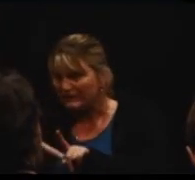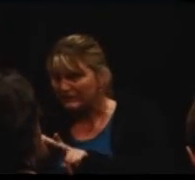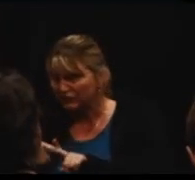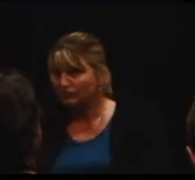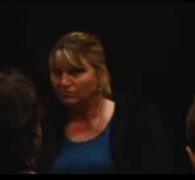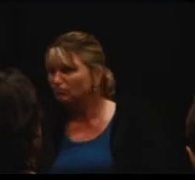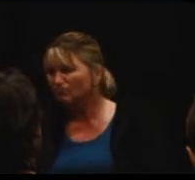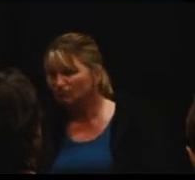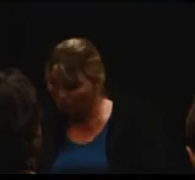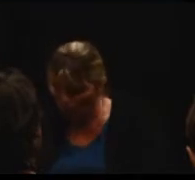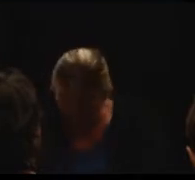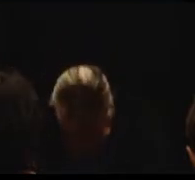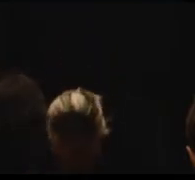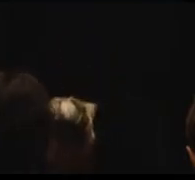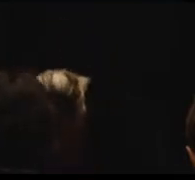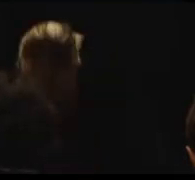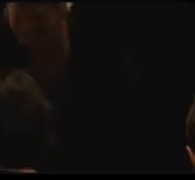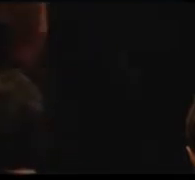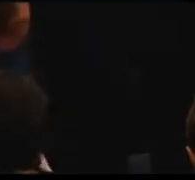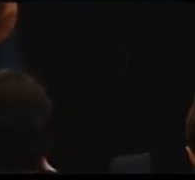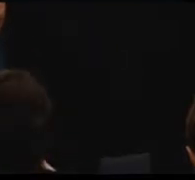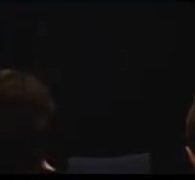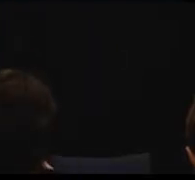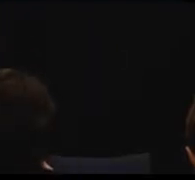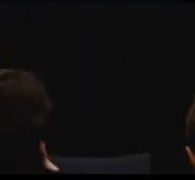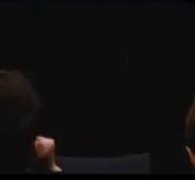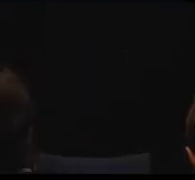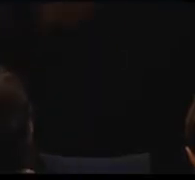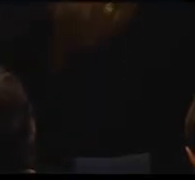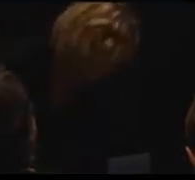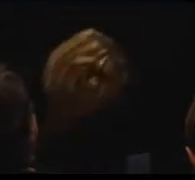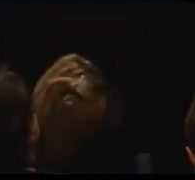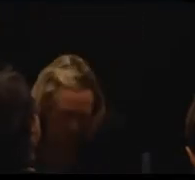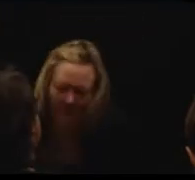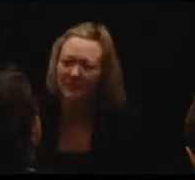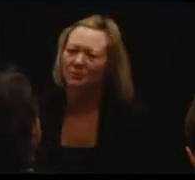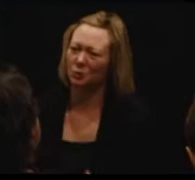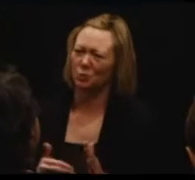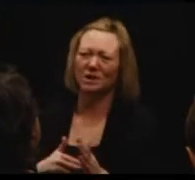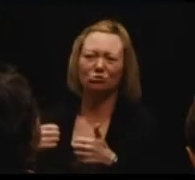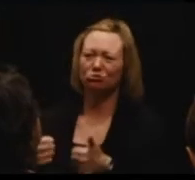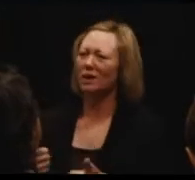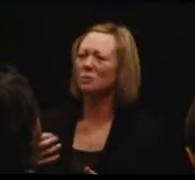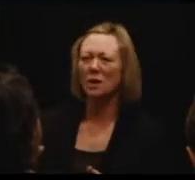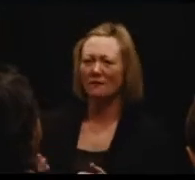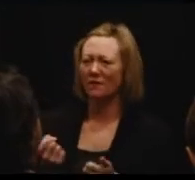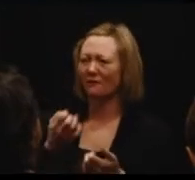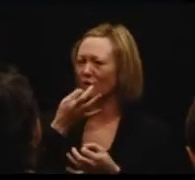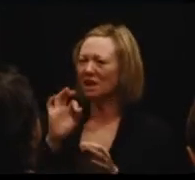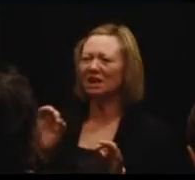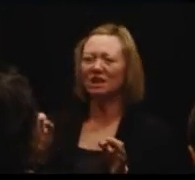a free trade area in New Zealand of, you know, well over 2 billion people, and, you know, congratulations to successive governments for doing